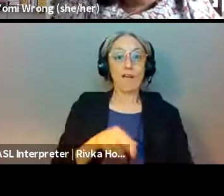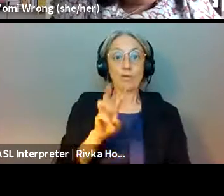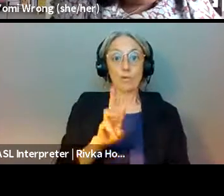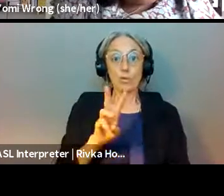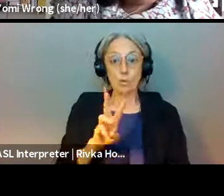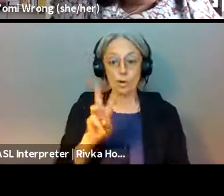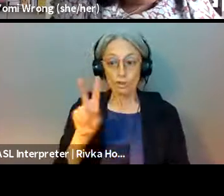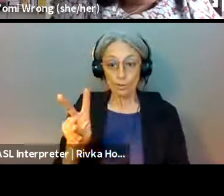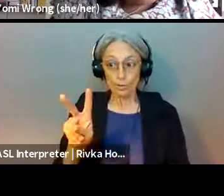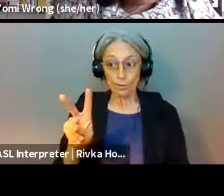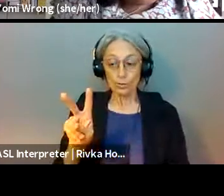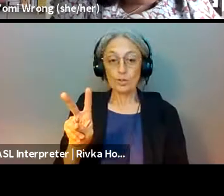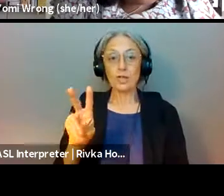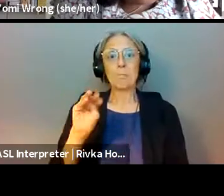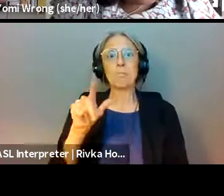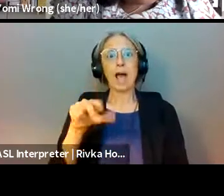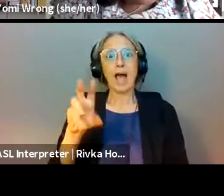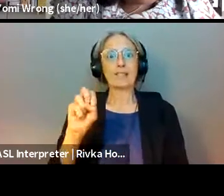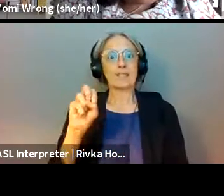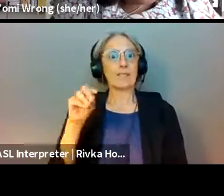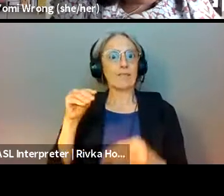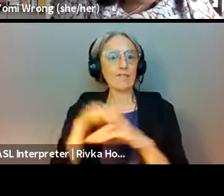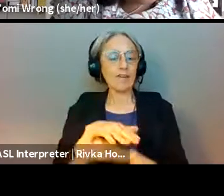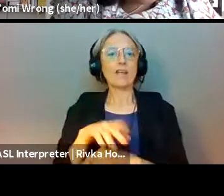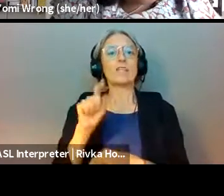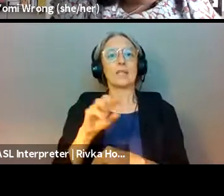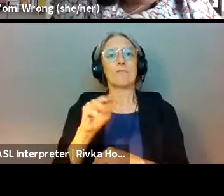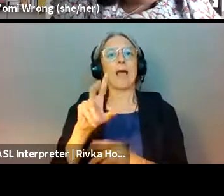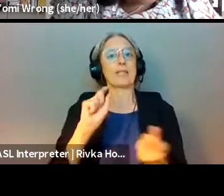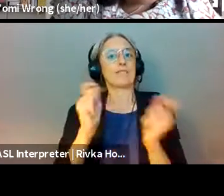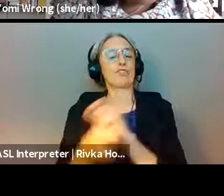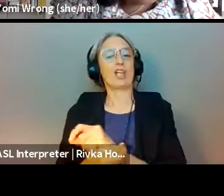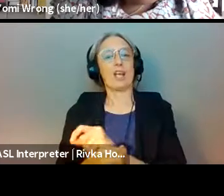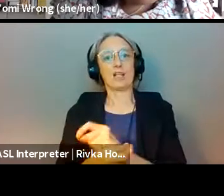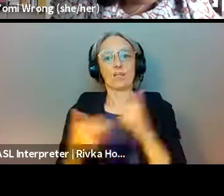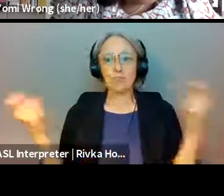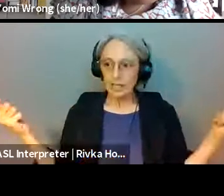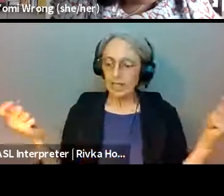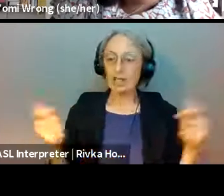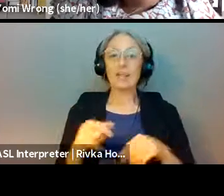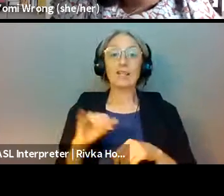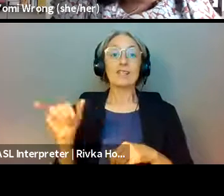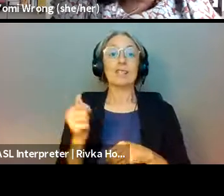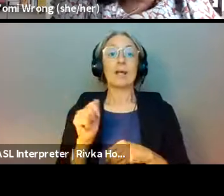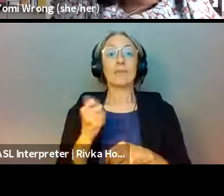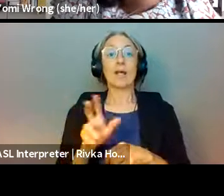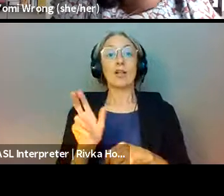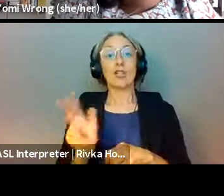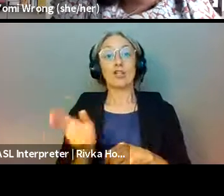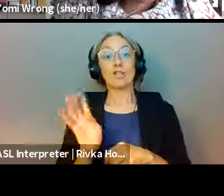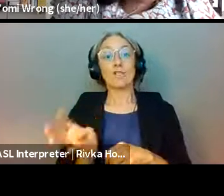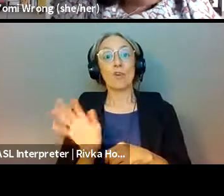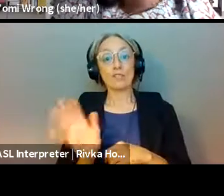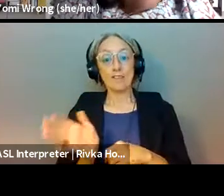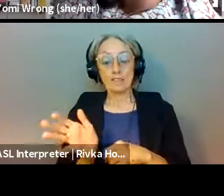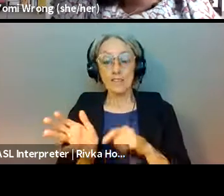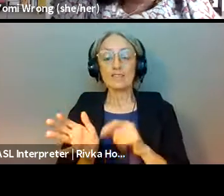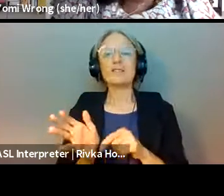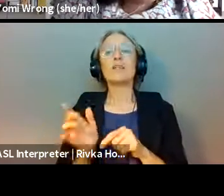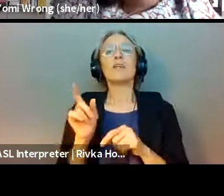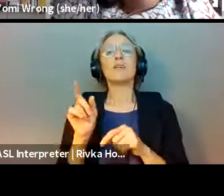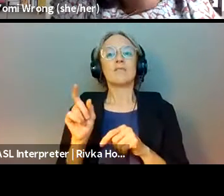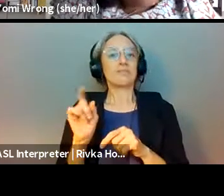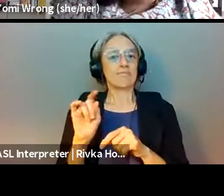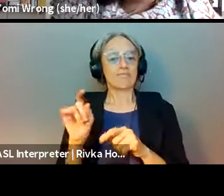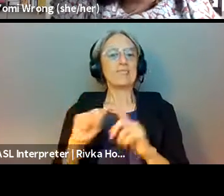happen now. And unlike what happened in the 40s and 50s, it needs to have an intersectional and racial